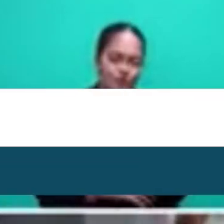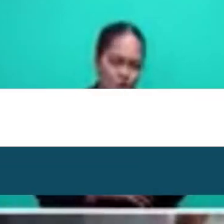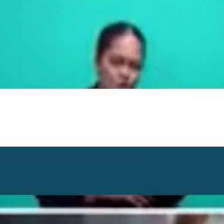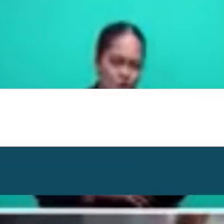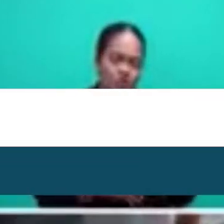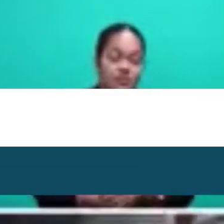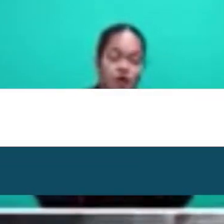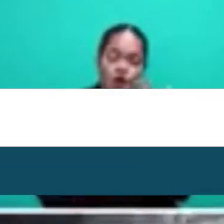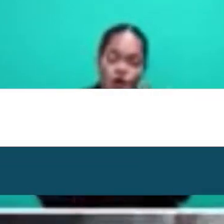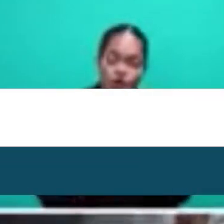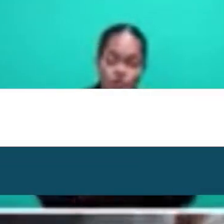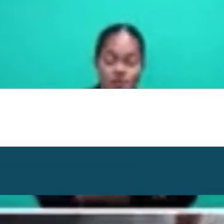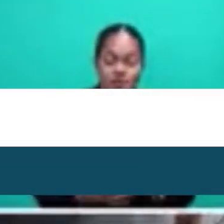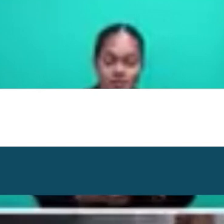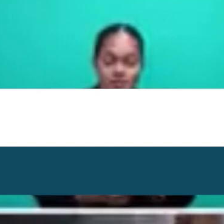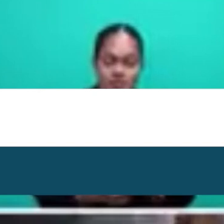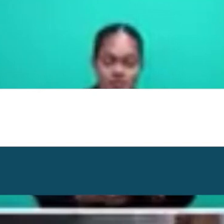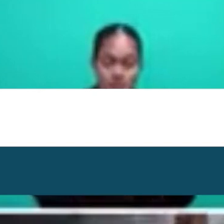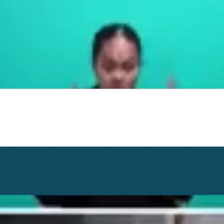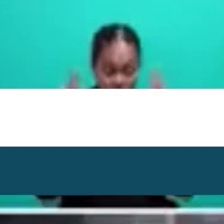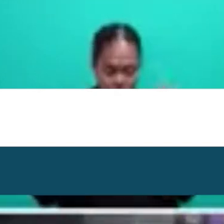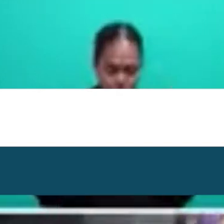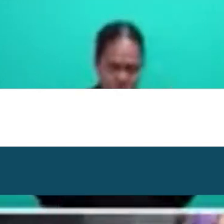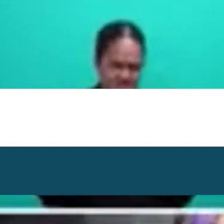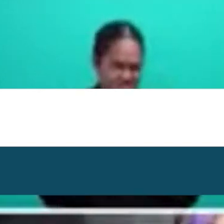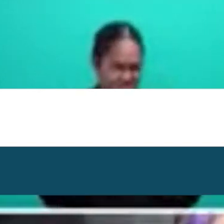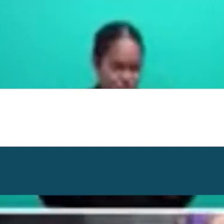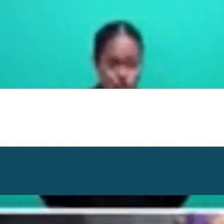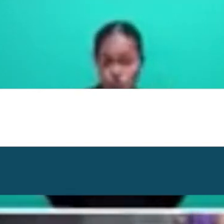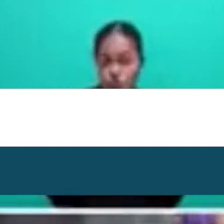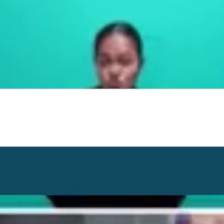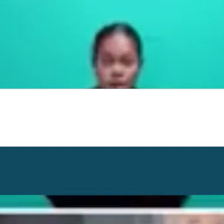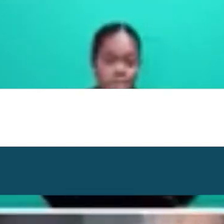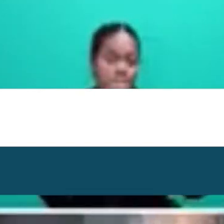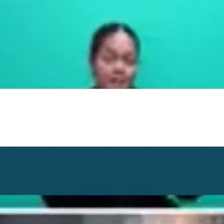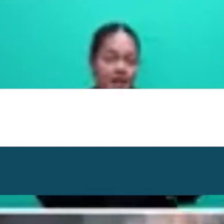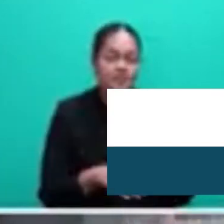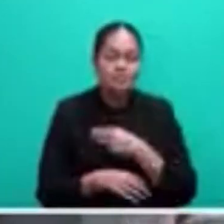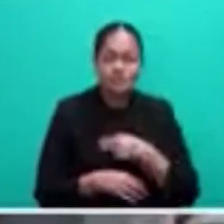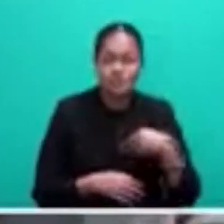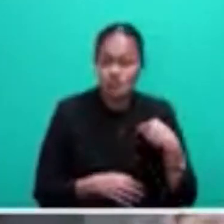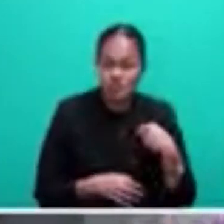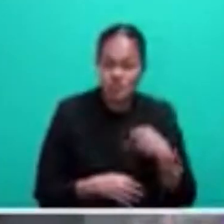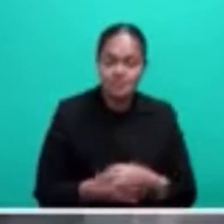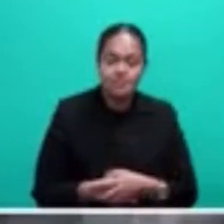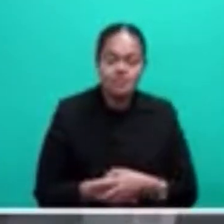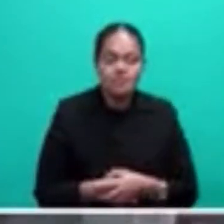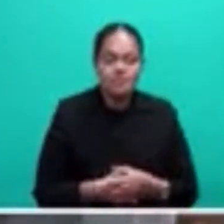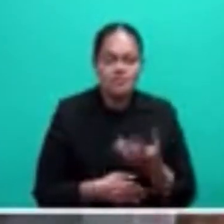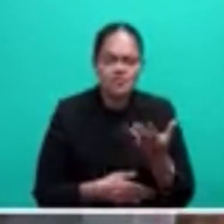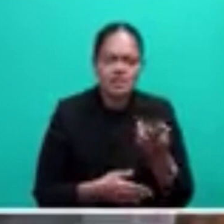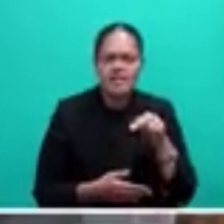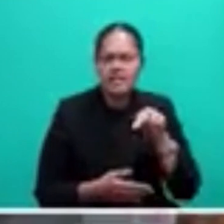Honourable Speaker, before I do go on to share the plans for the ministry, I feel the need